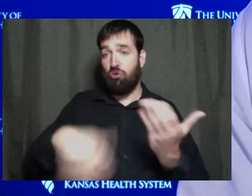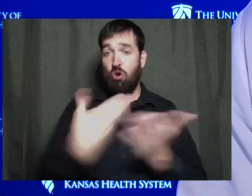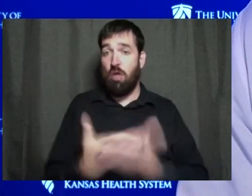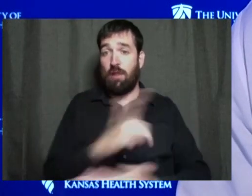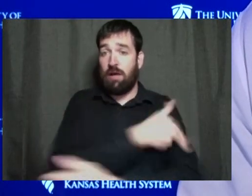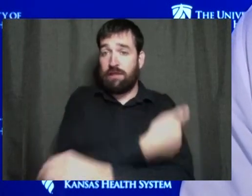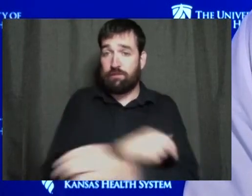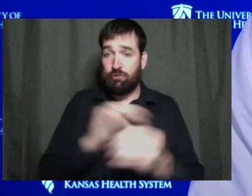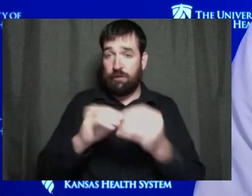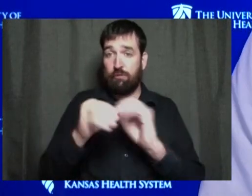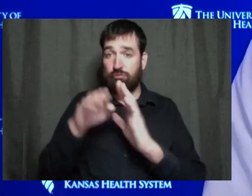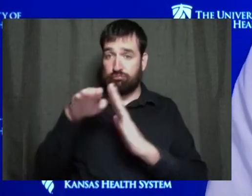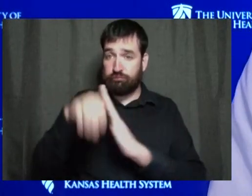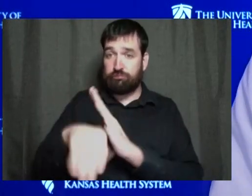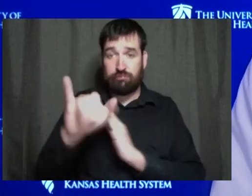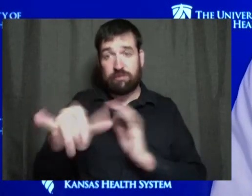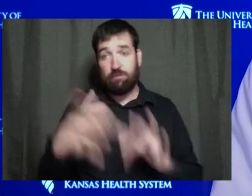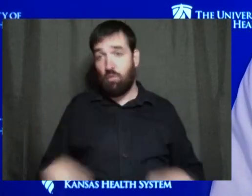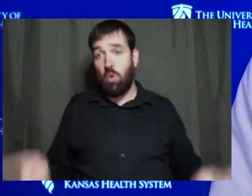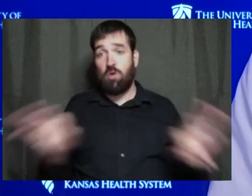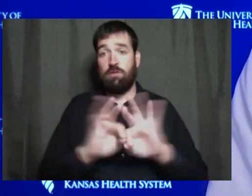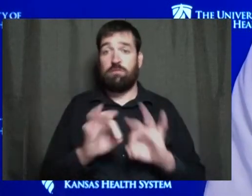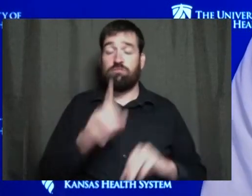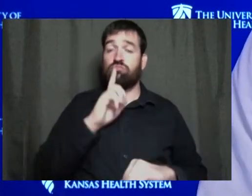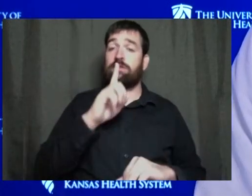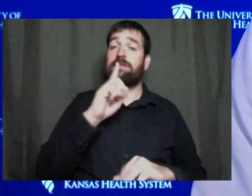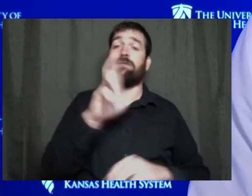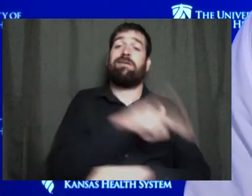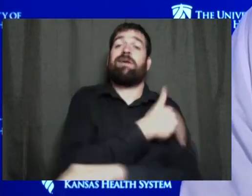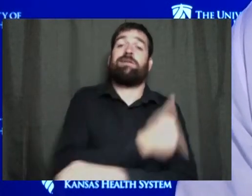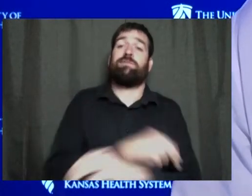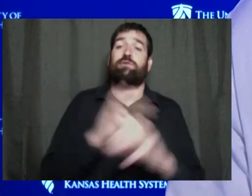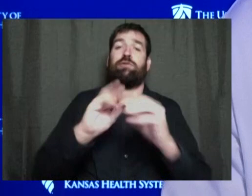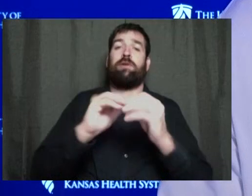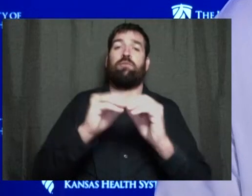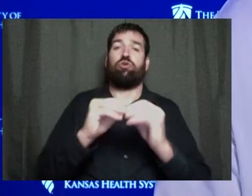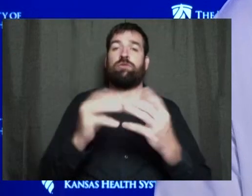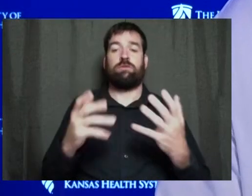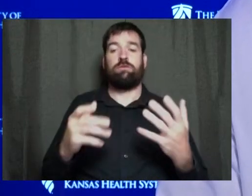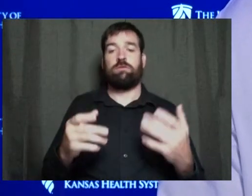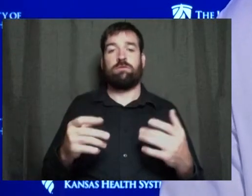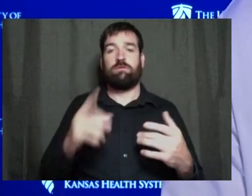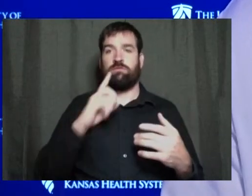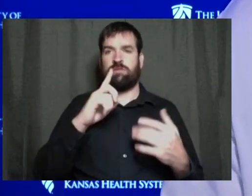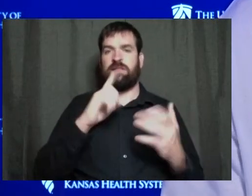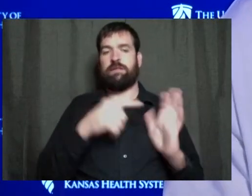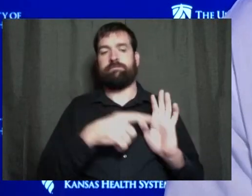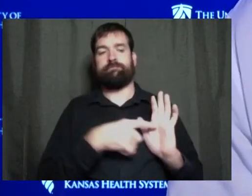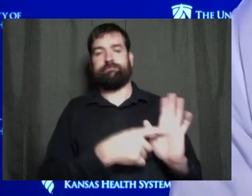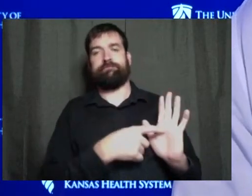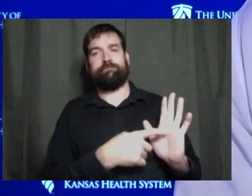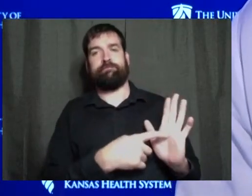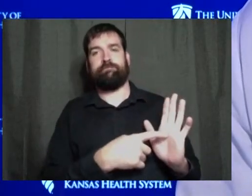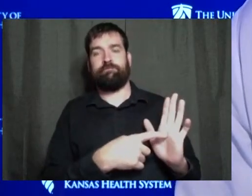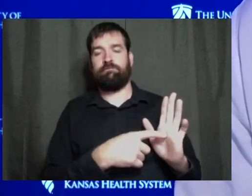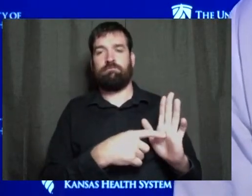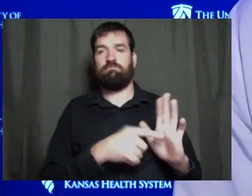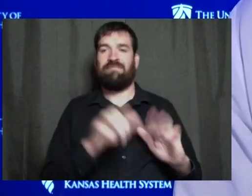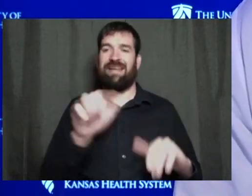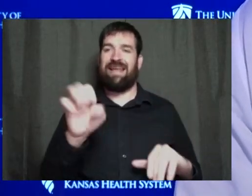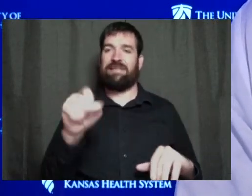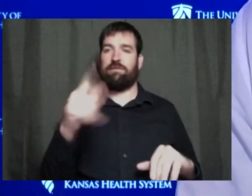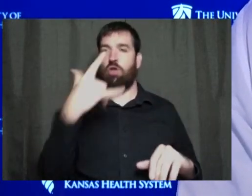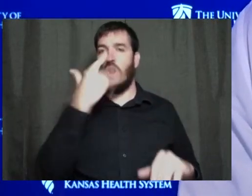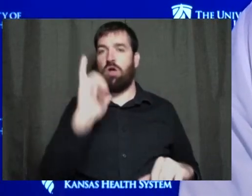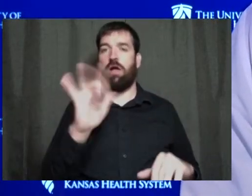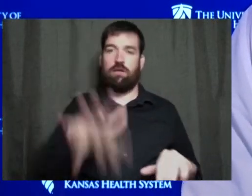That is important. We know that really the hospital numbers are probably the bellwether of really how the cases are going. So